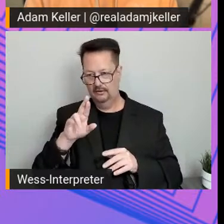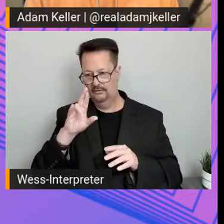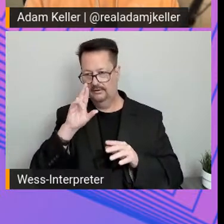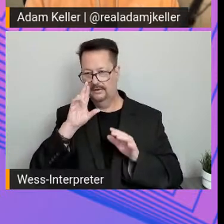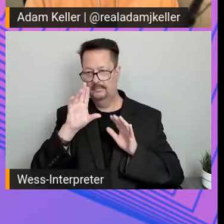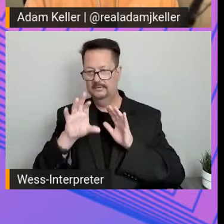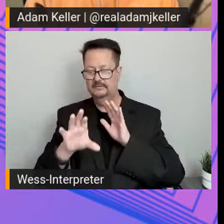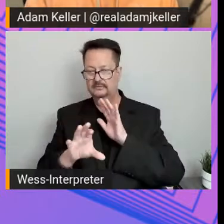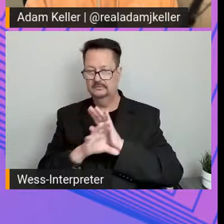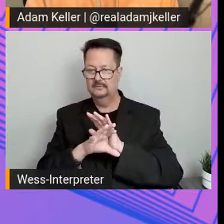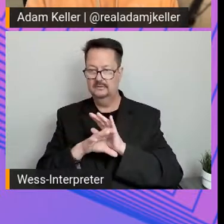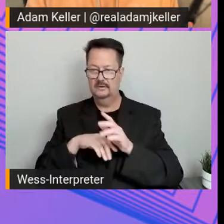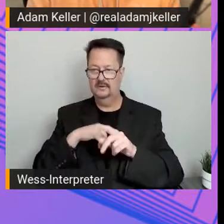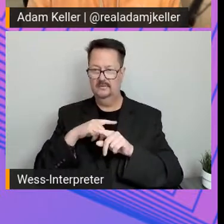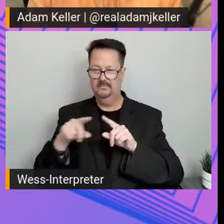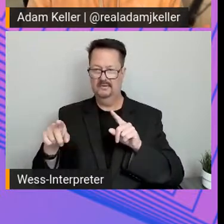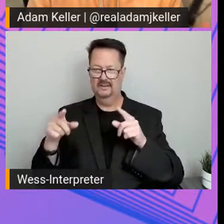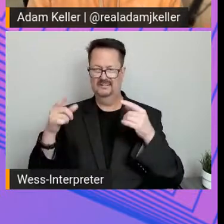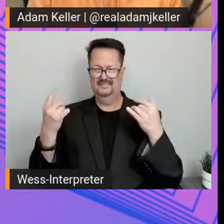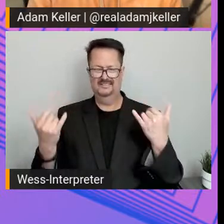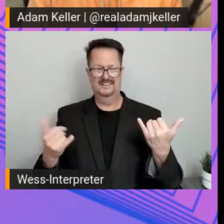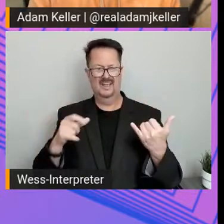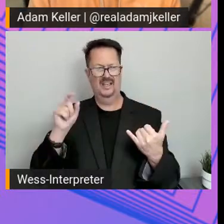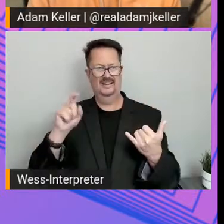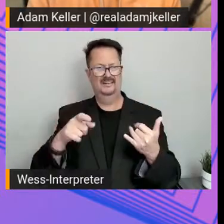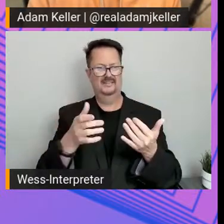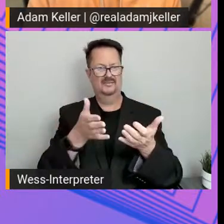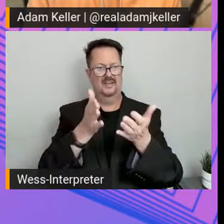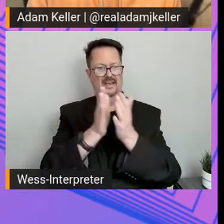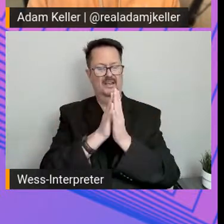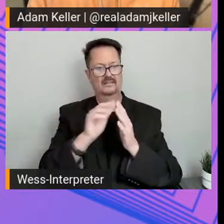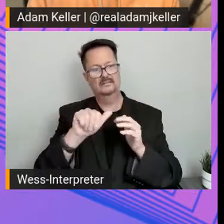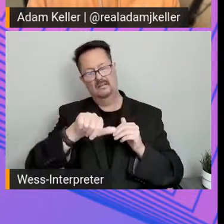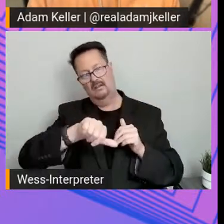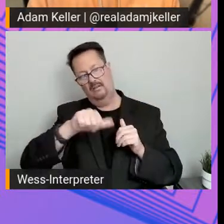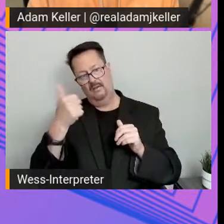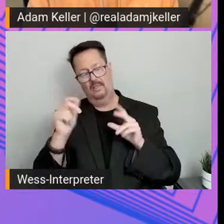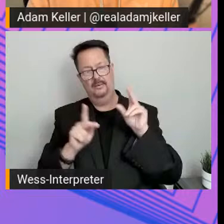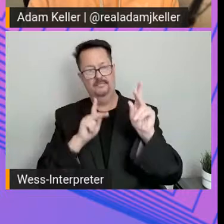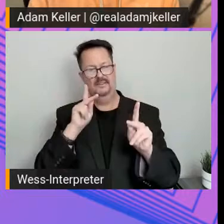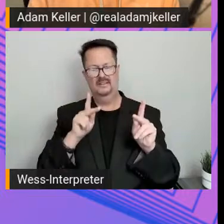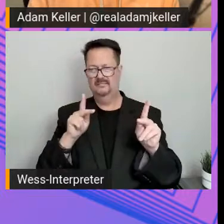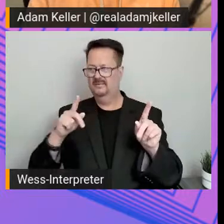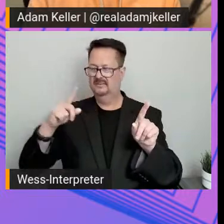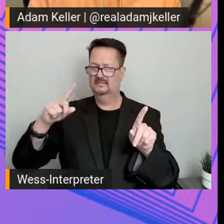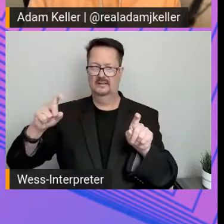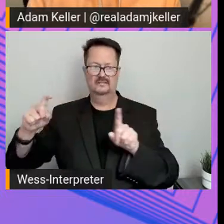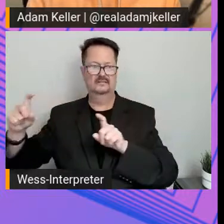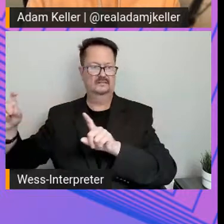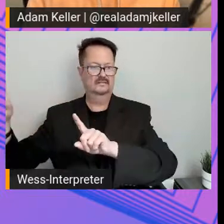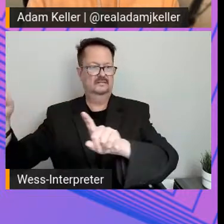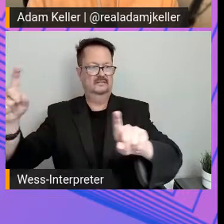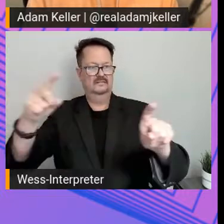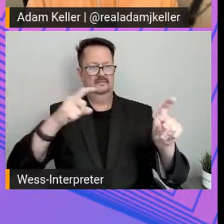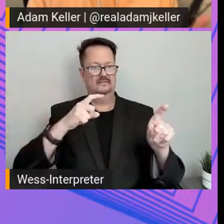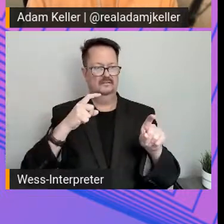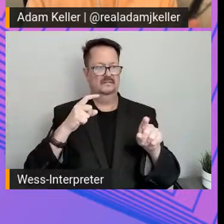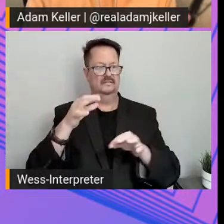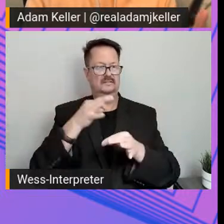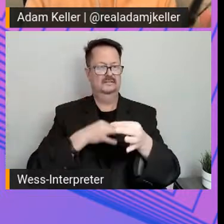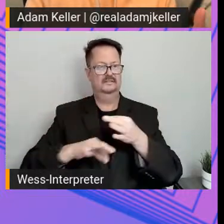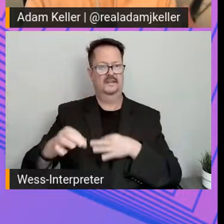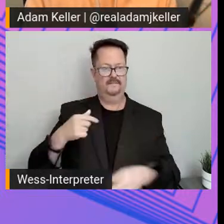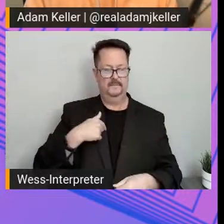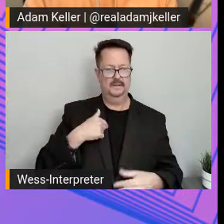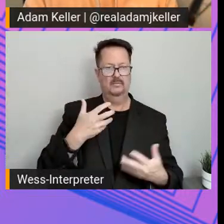point where it's like, okay, now I need to actually have other people test my application and access my application besides me. So we want to talk a little